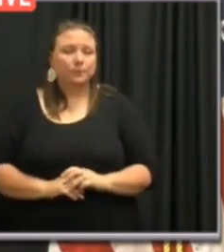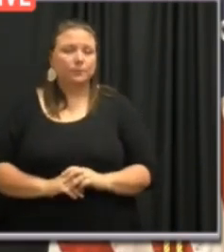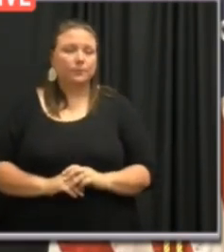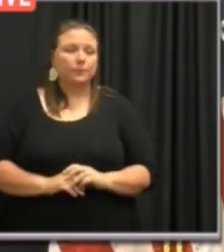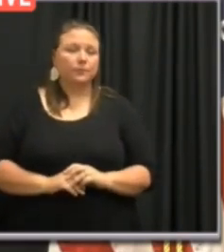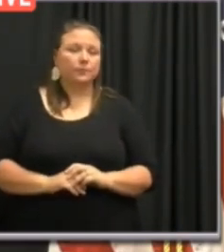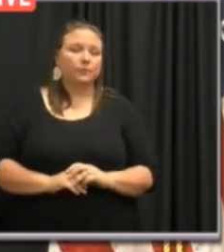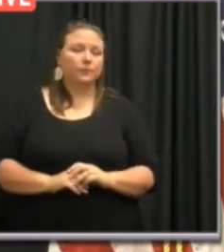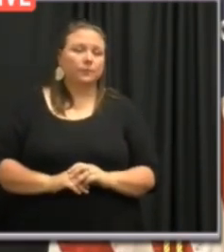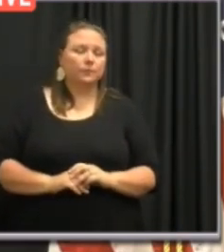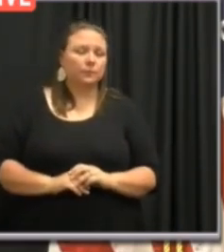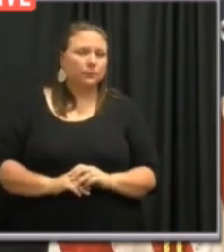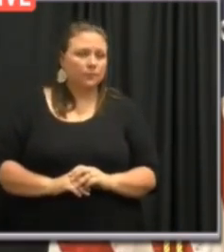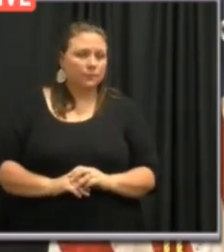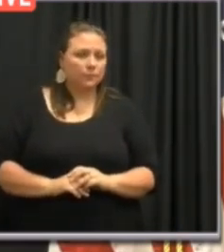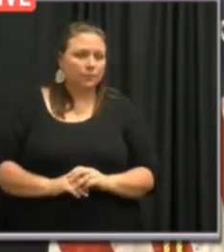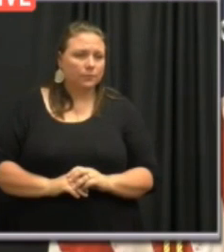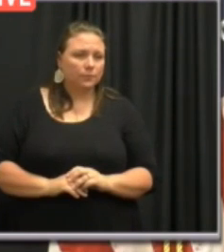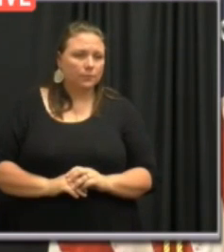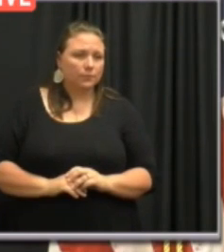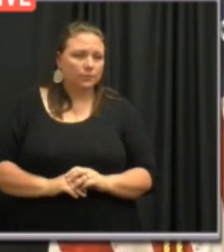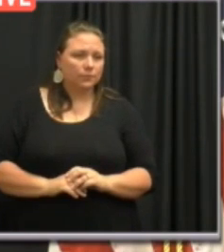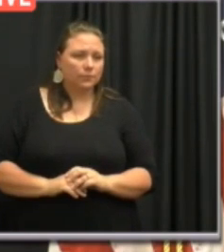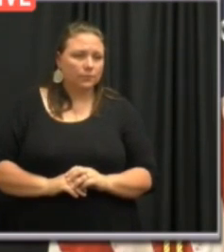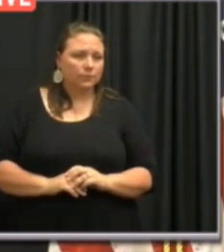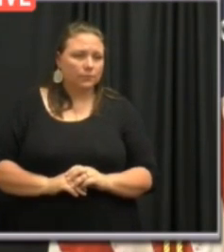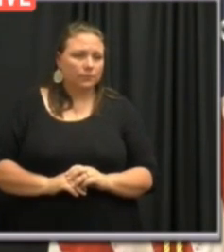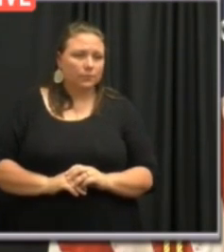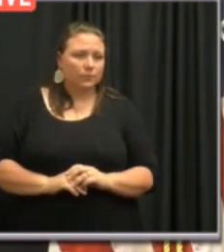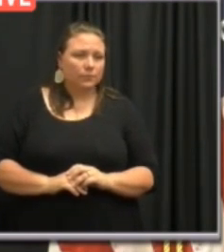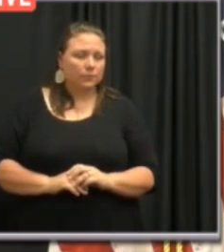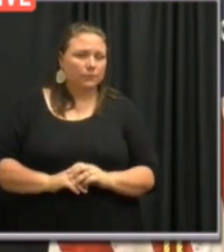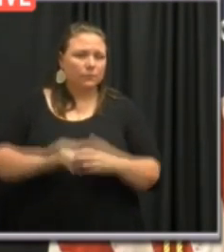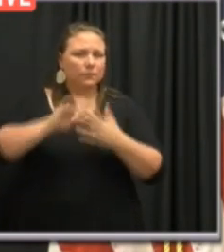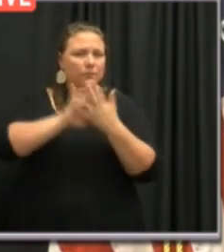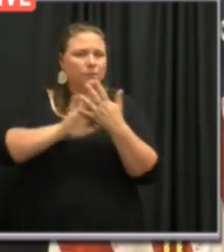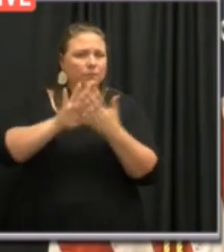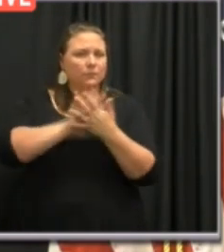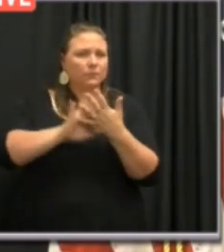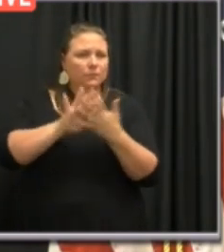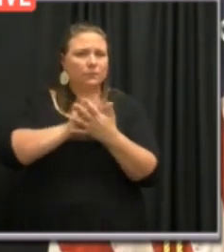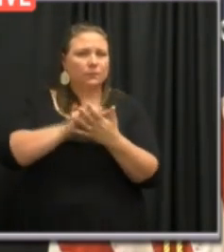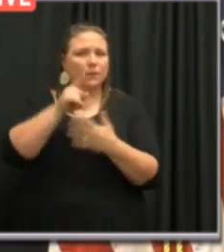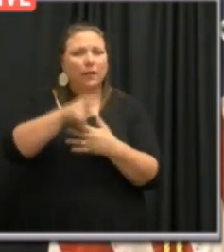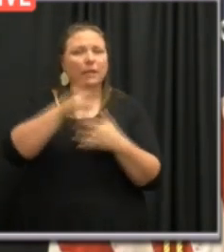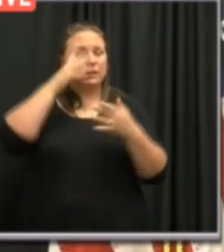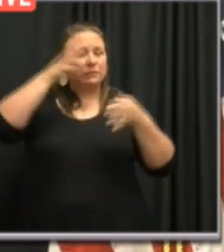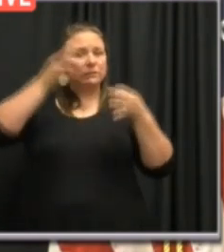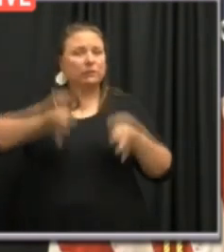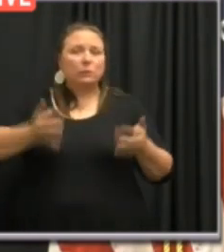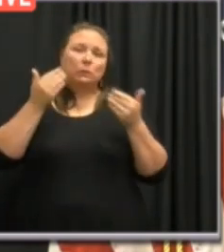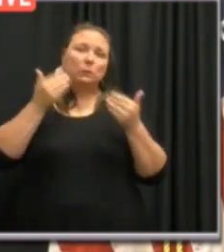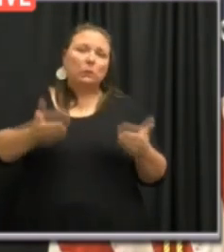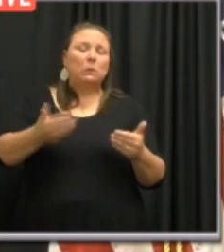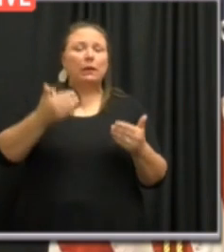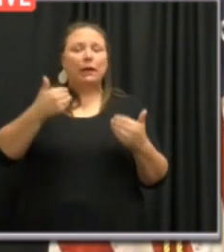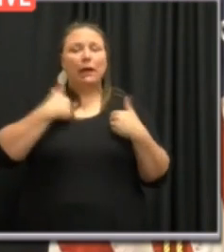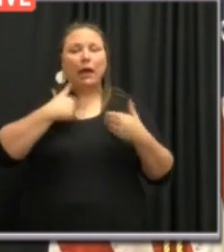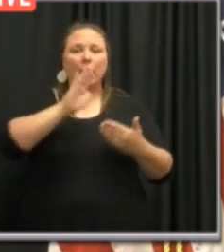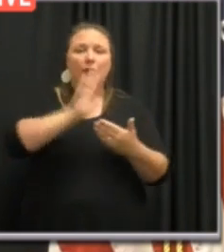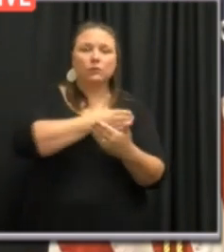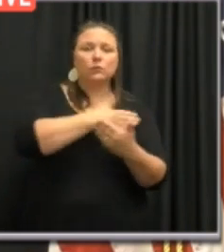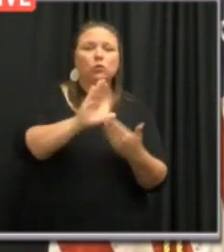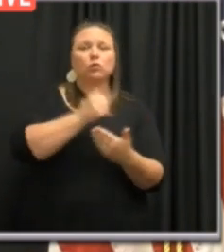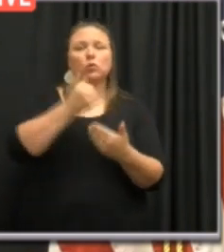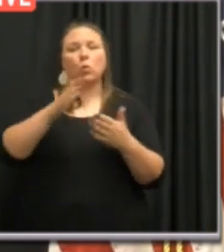beyond misunderstanding, decides to defy by, for example, having live music or letting too many customers inside or opening